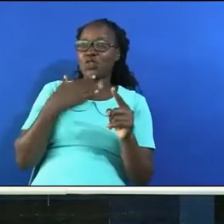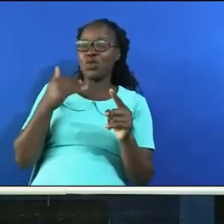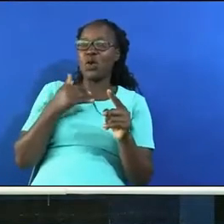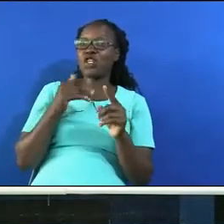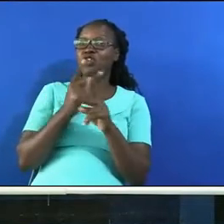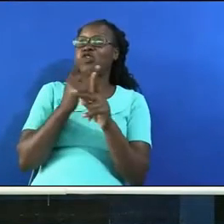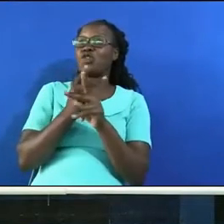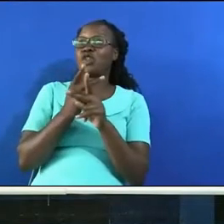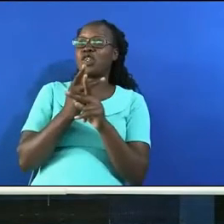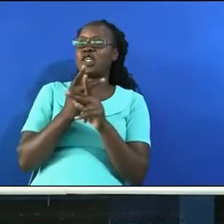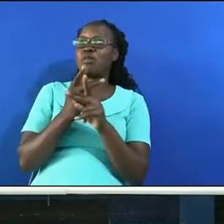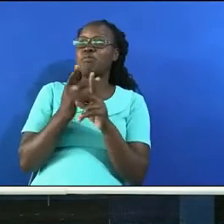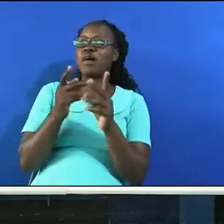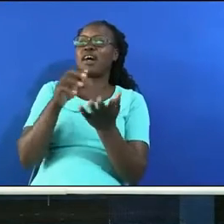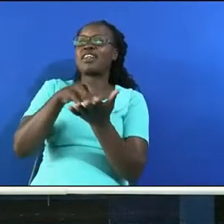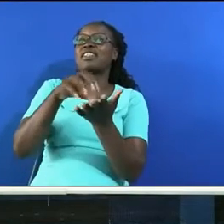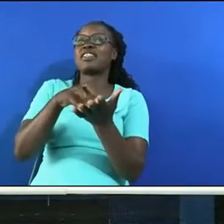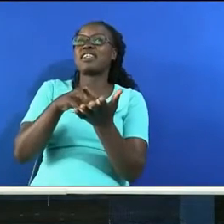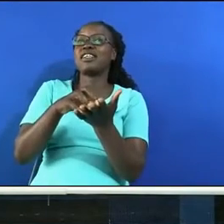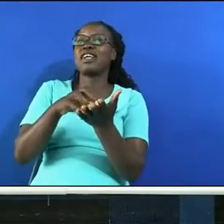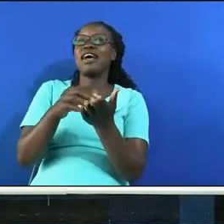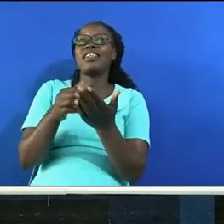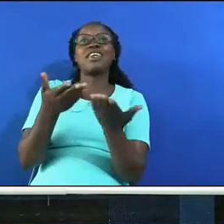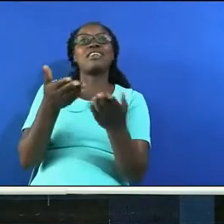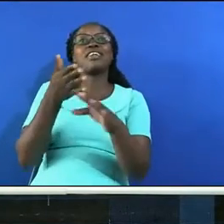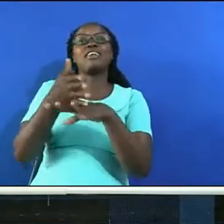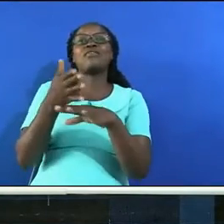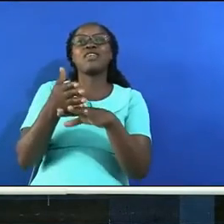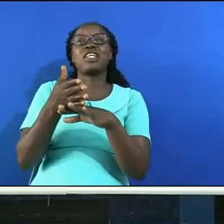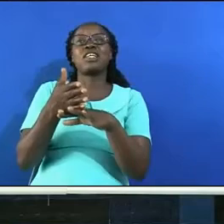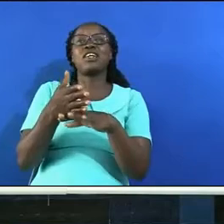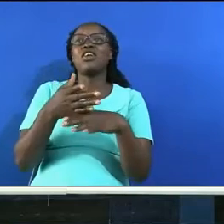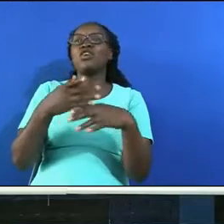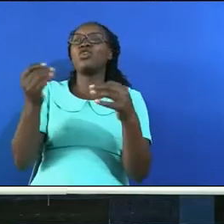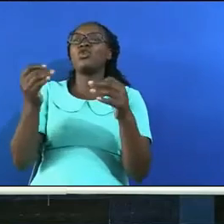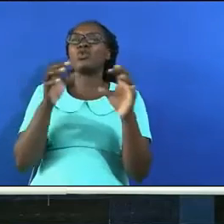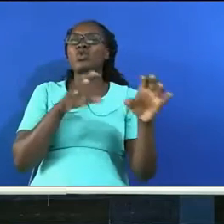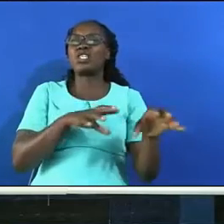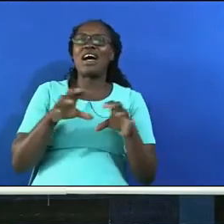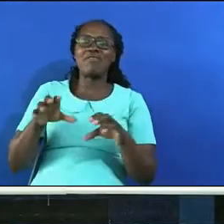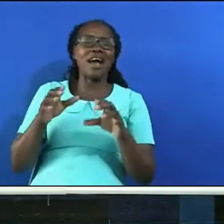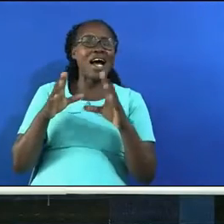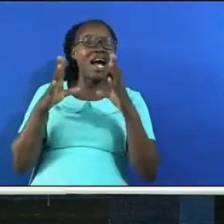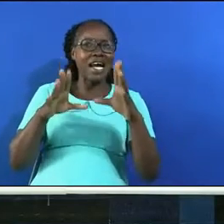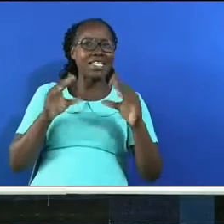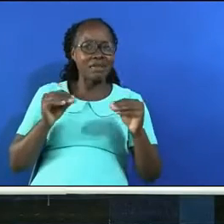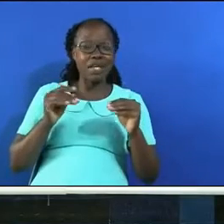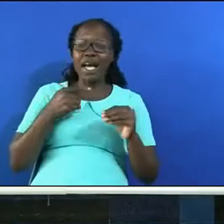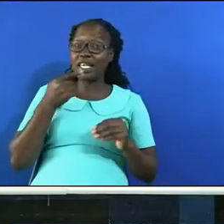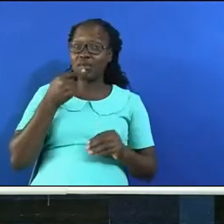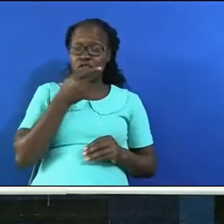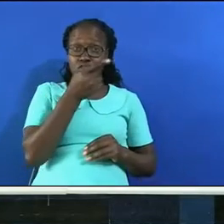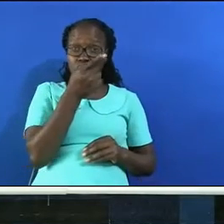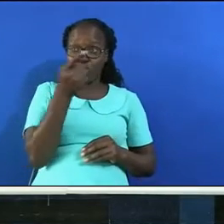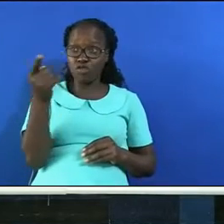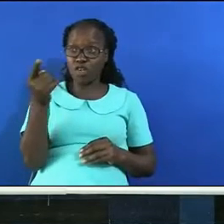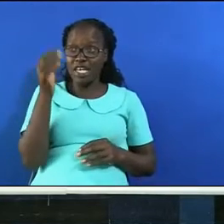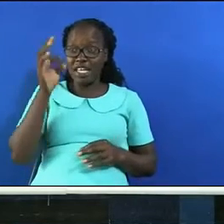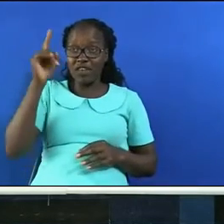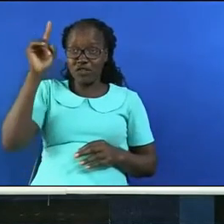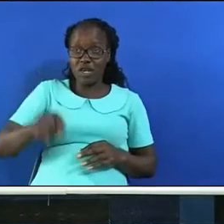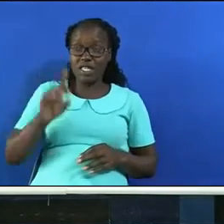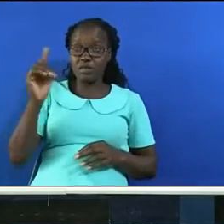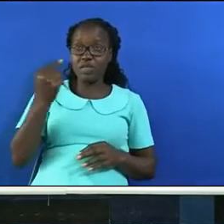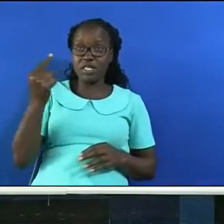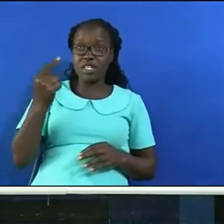to maintain status that I'm not single, you go through the suffering. I came to tell you that if you can't